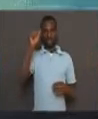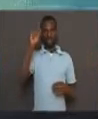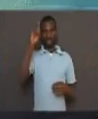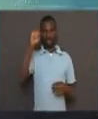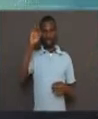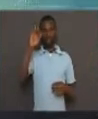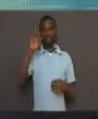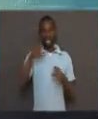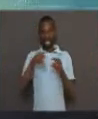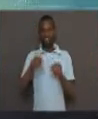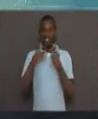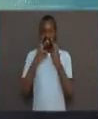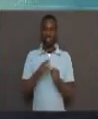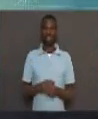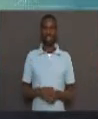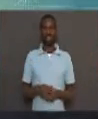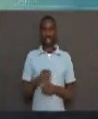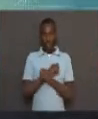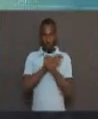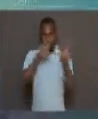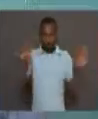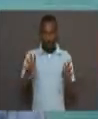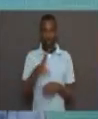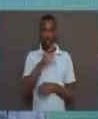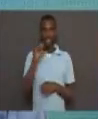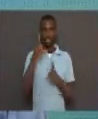radioactive emissions and decay.